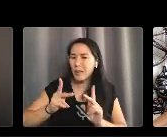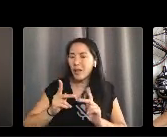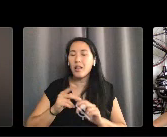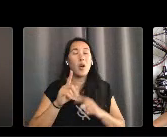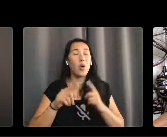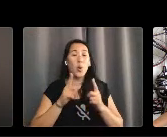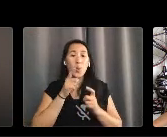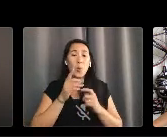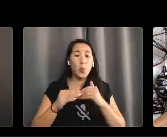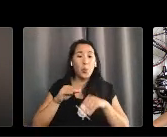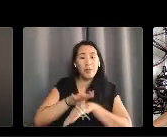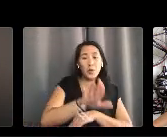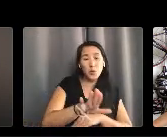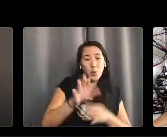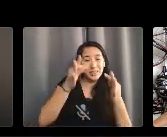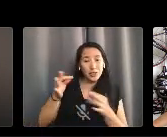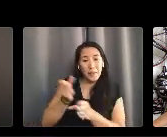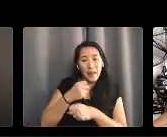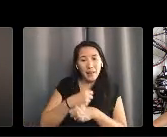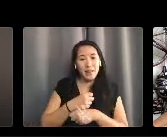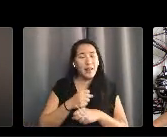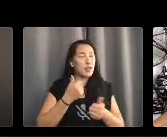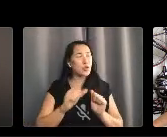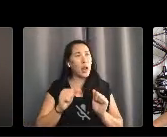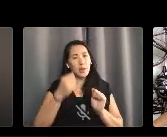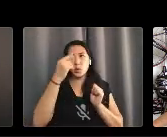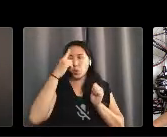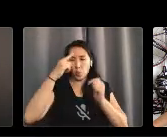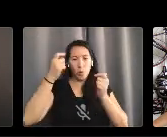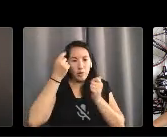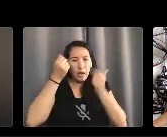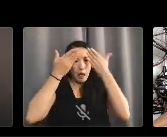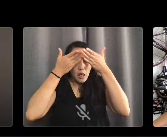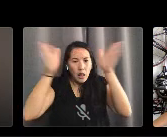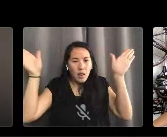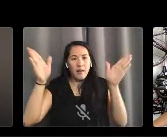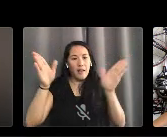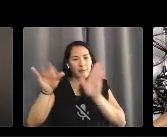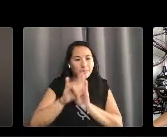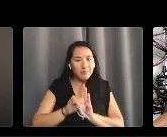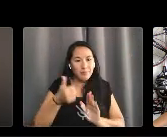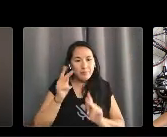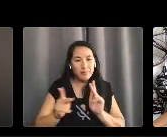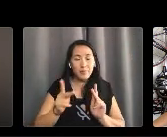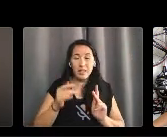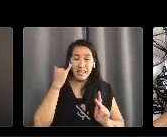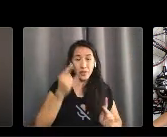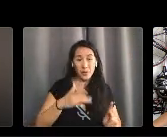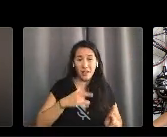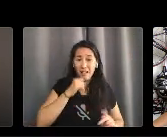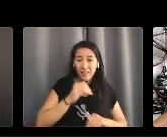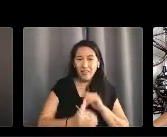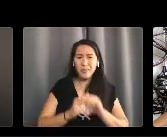point here is broaden your viewpoint and educate others. When identifying a negative bias that makes you feel uncomfortable,